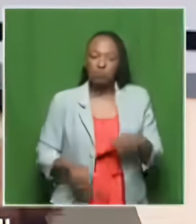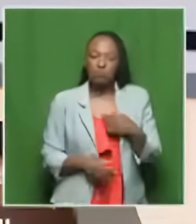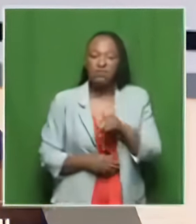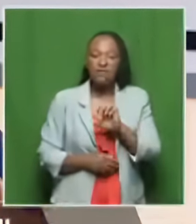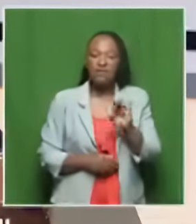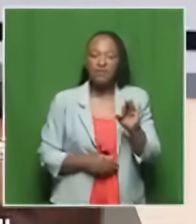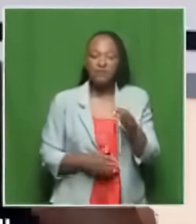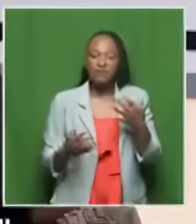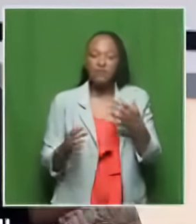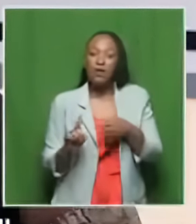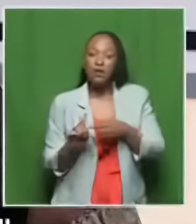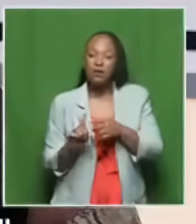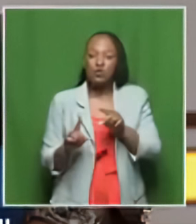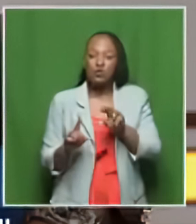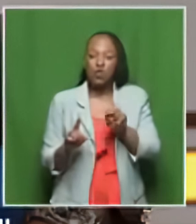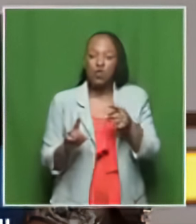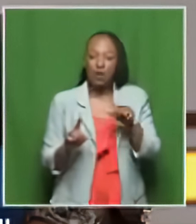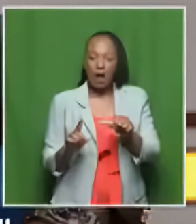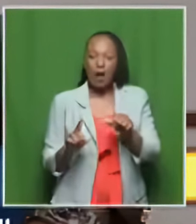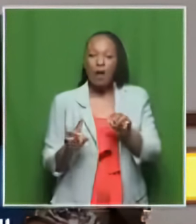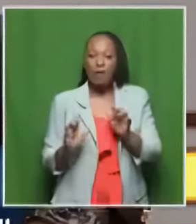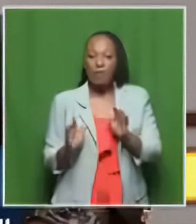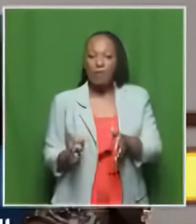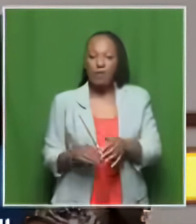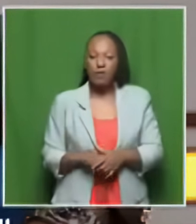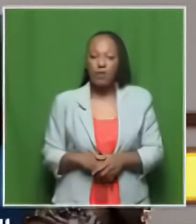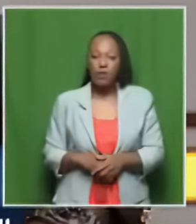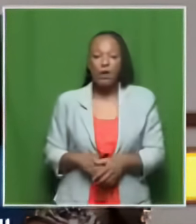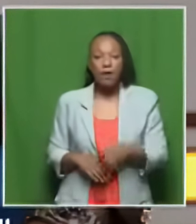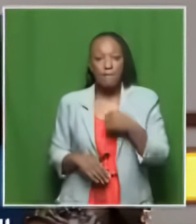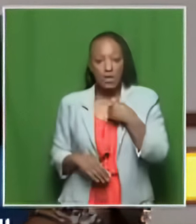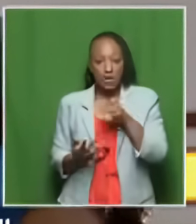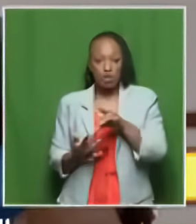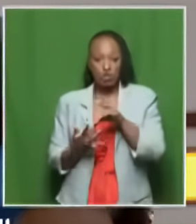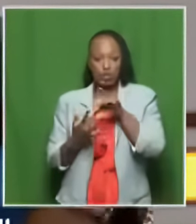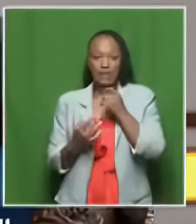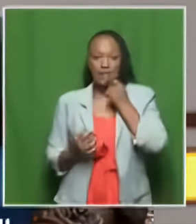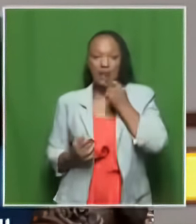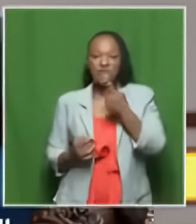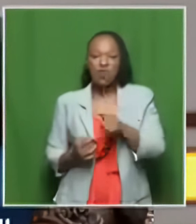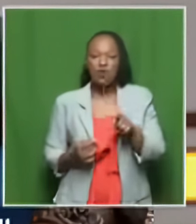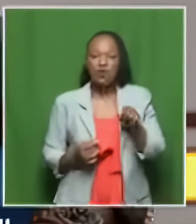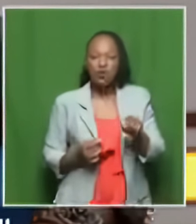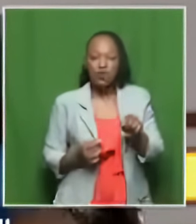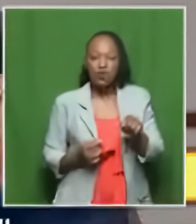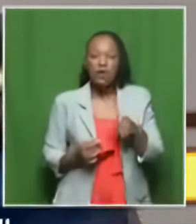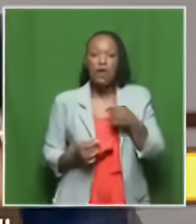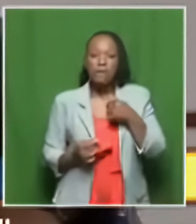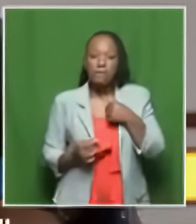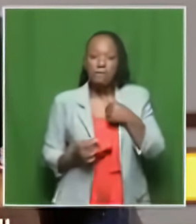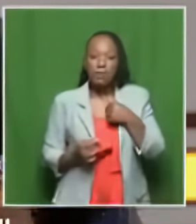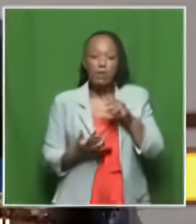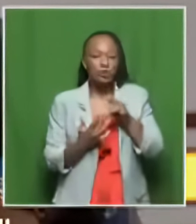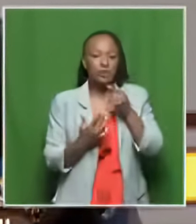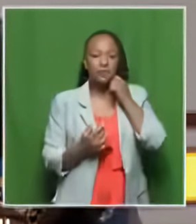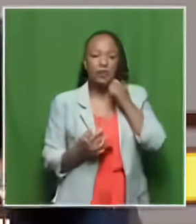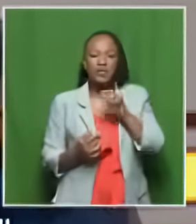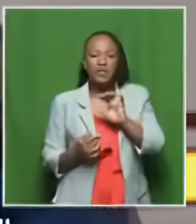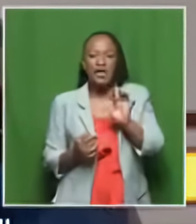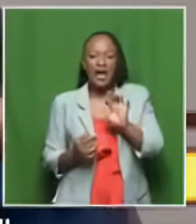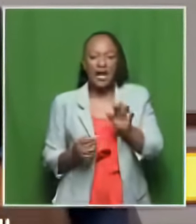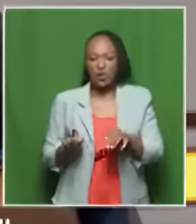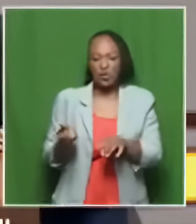EFF, it is Dunga or nobody? That is me choosing a man for you. You come and say, this is my chosen man, and I say, no, not this one. I need